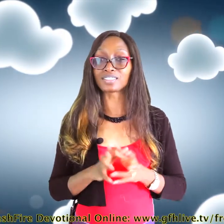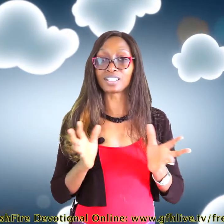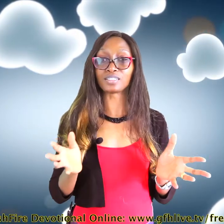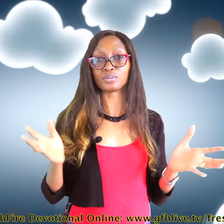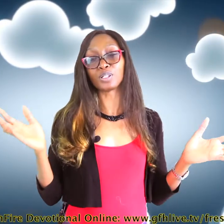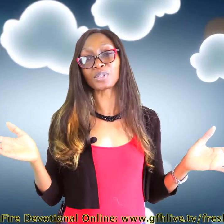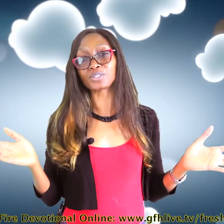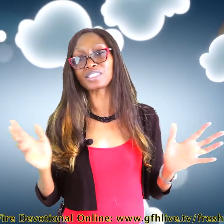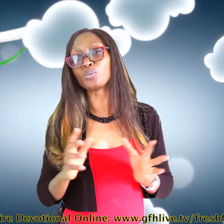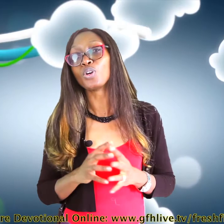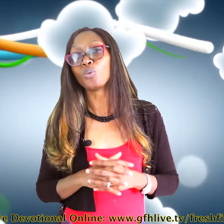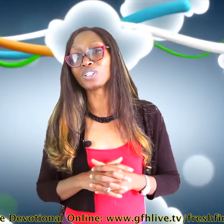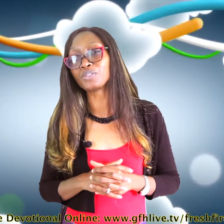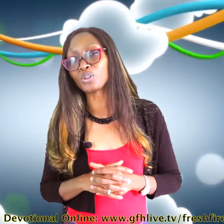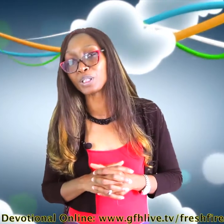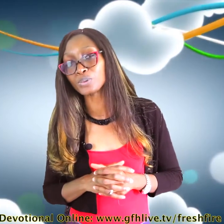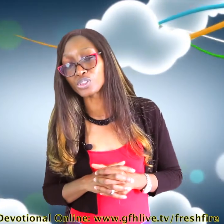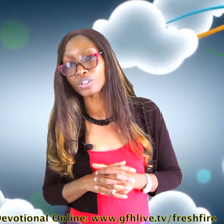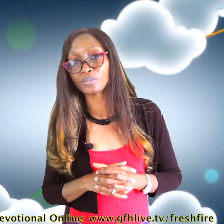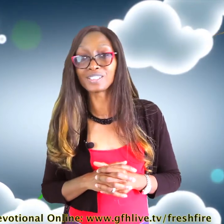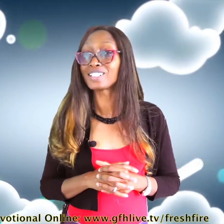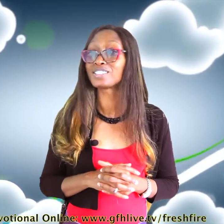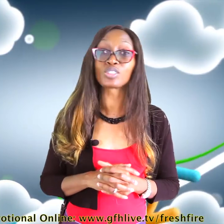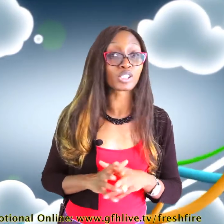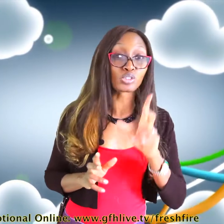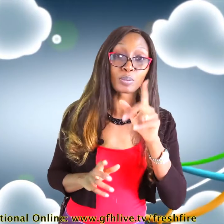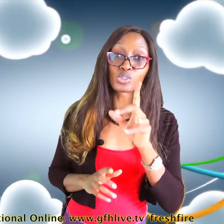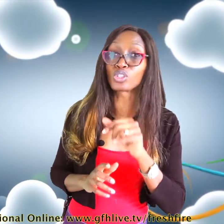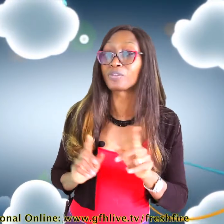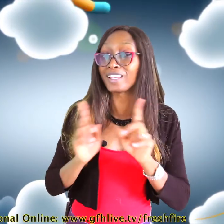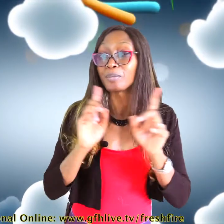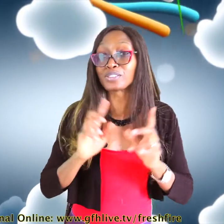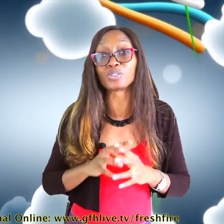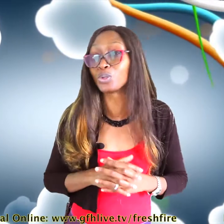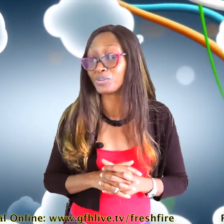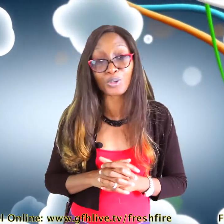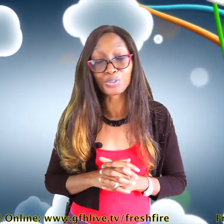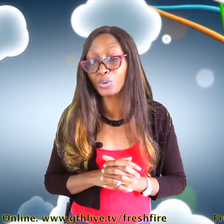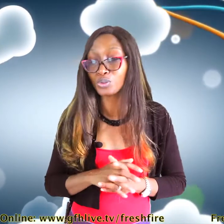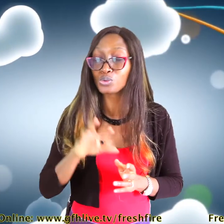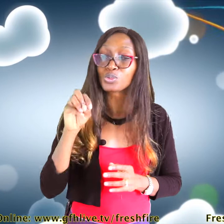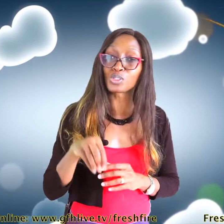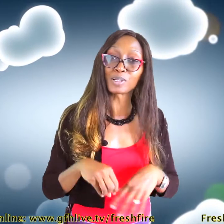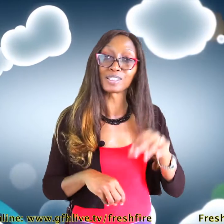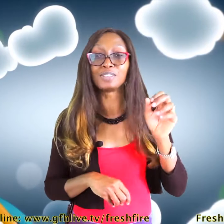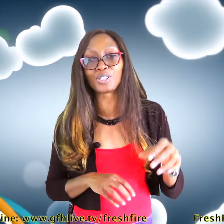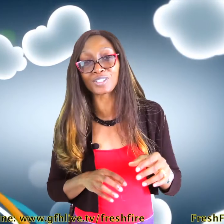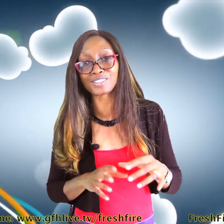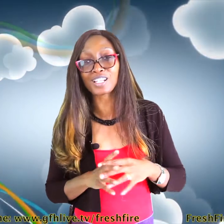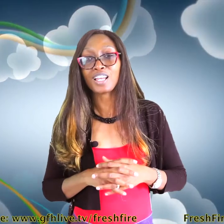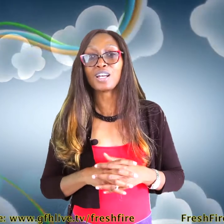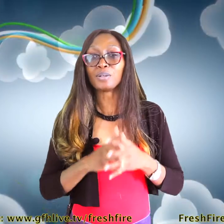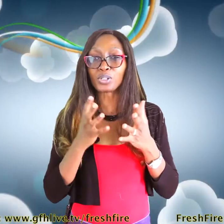not that, Pastor is saying, "What have you not been able to shake off?" And he's saying it's not that you should be able to shake off any part of the Word of God. No, don't choose some and then leave